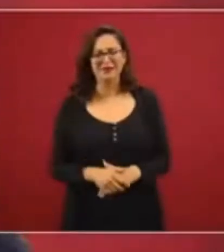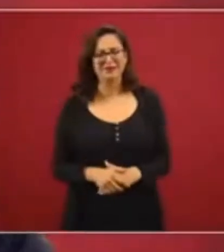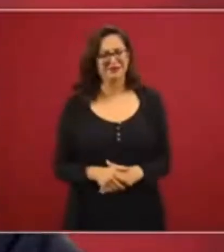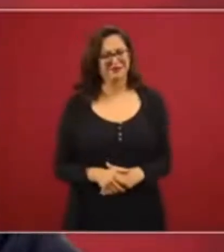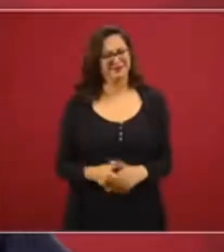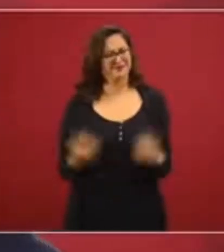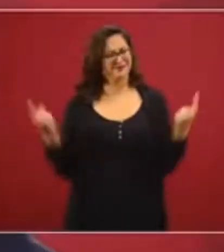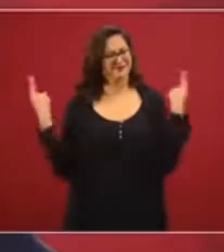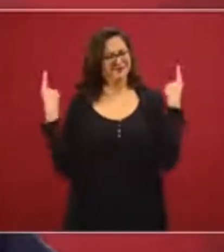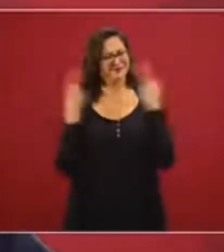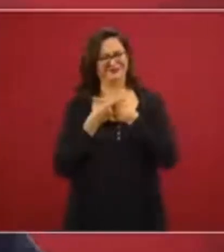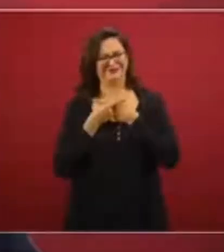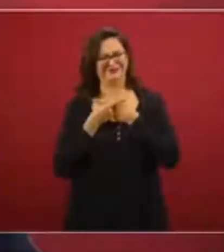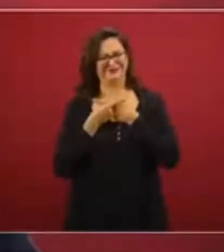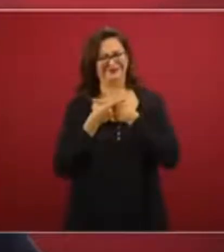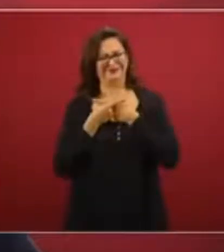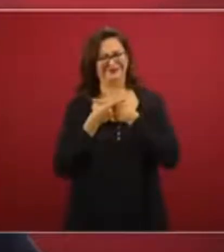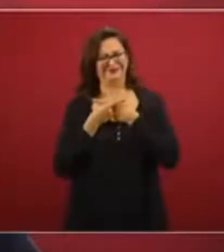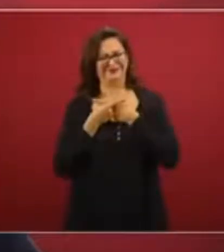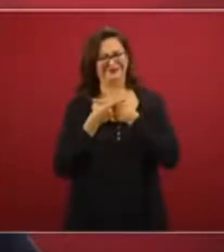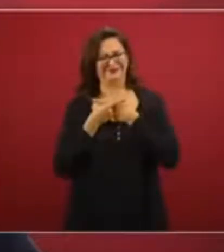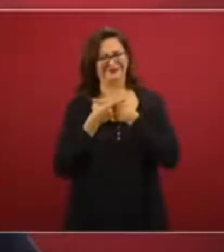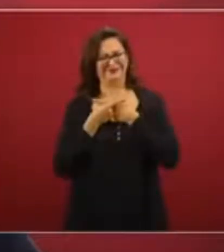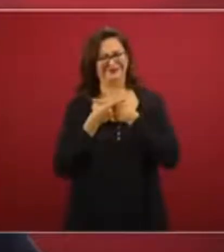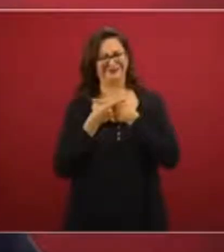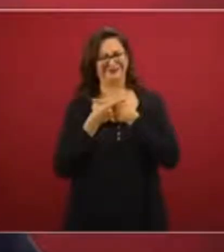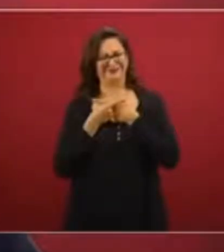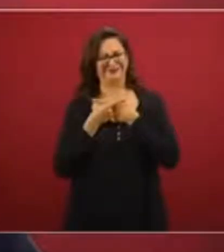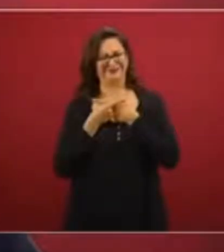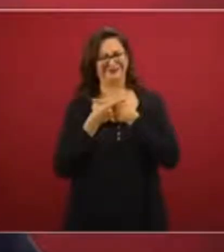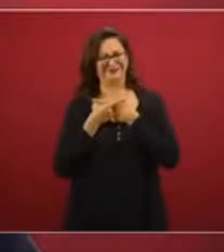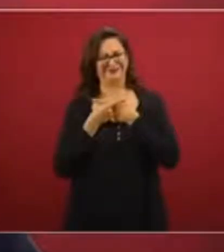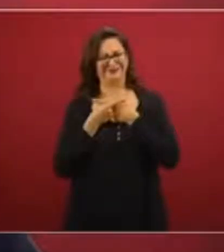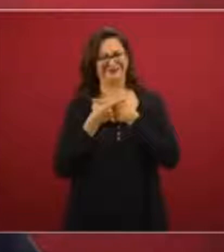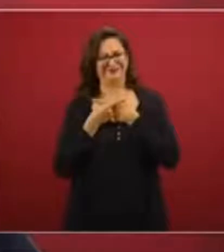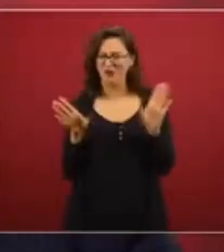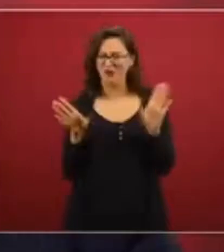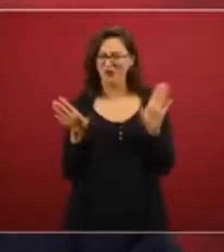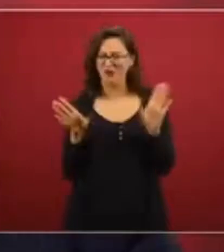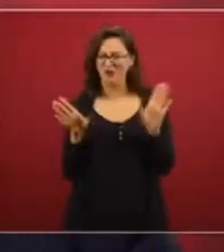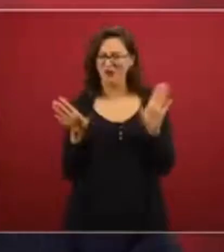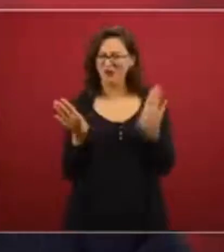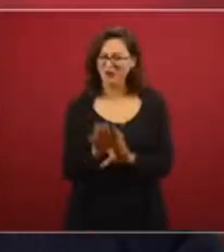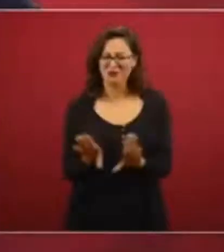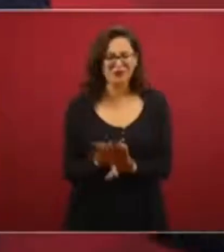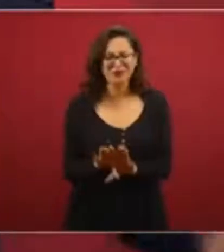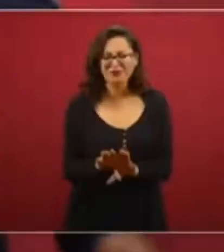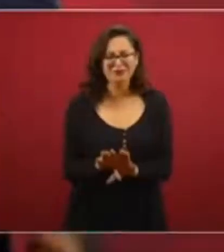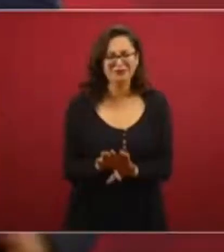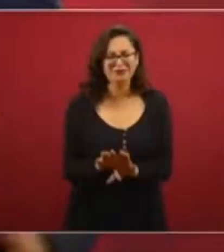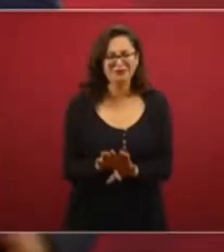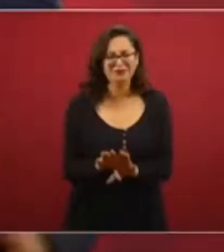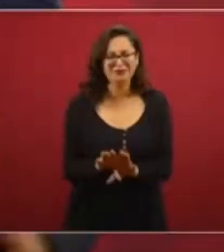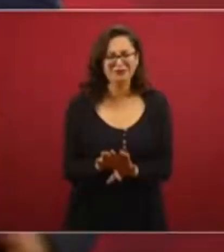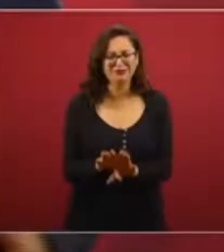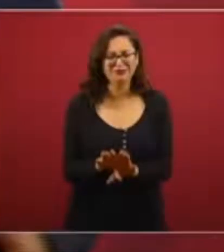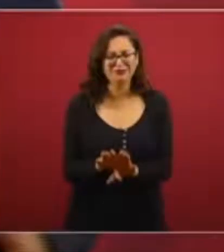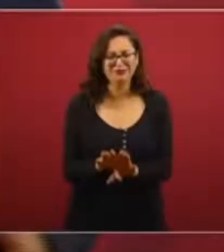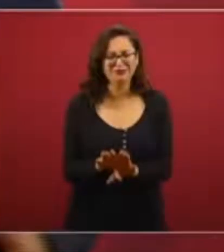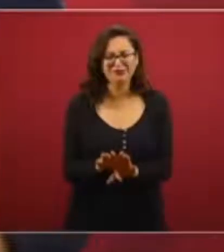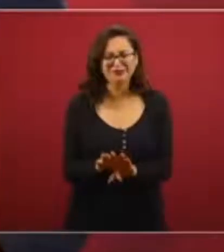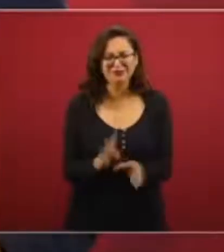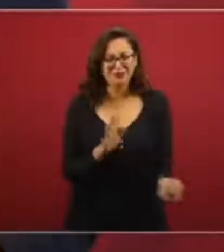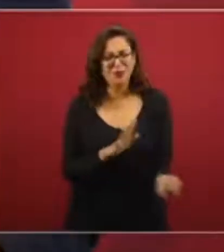¿Cuál es la explicación? So what is this explanation? Lógica. It's